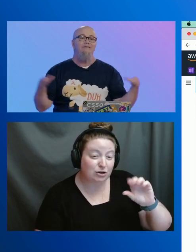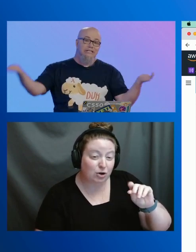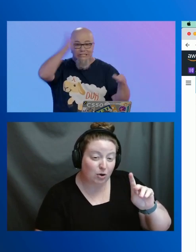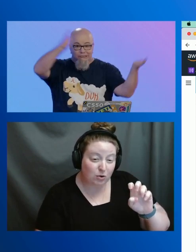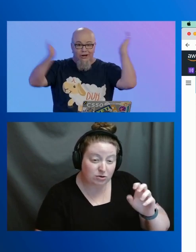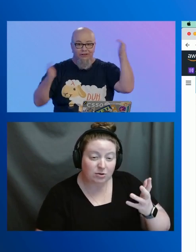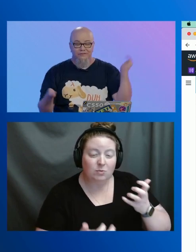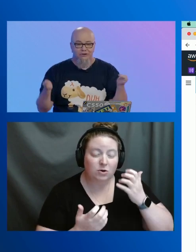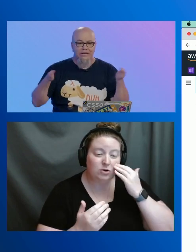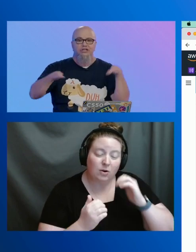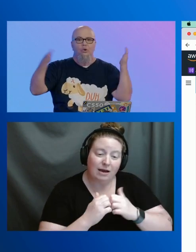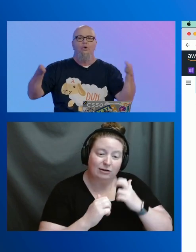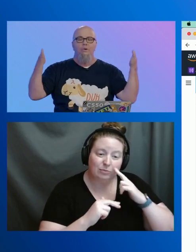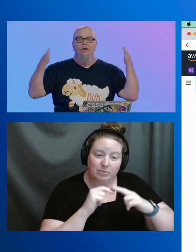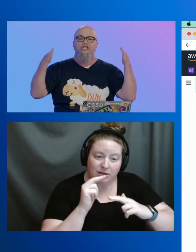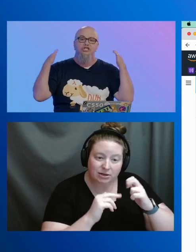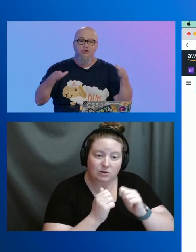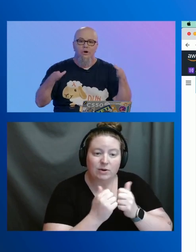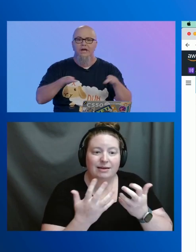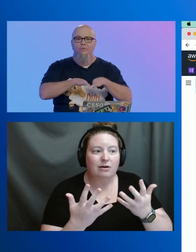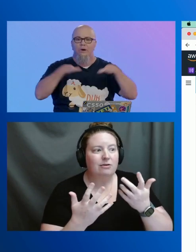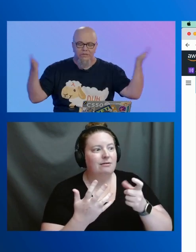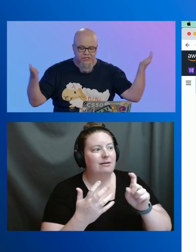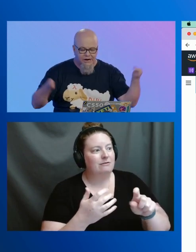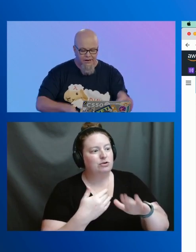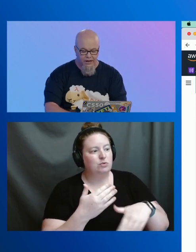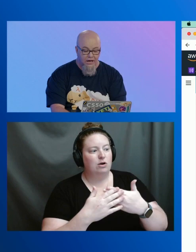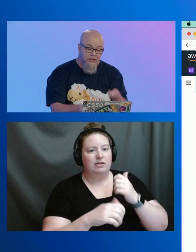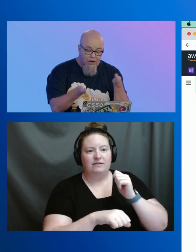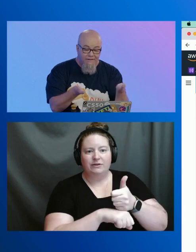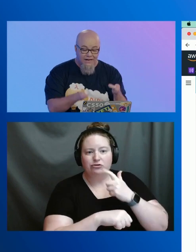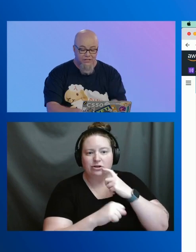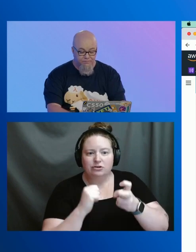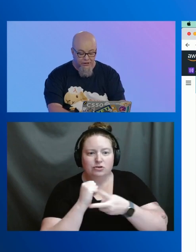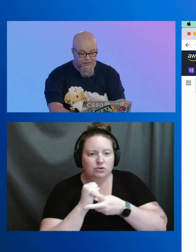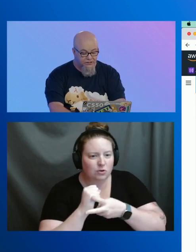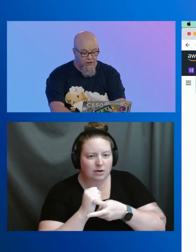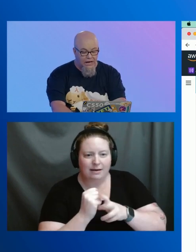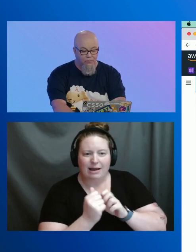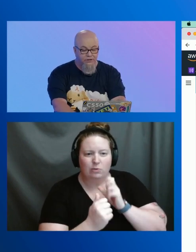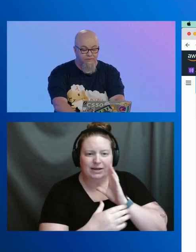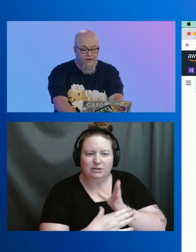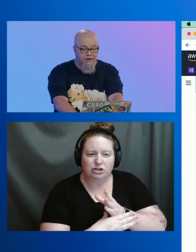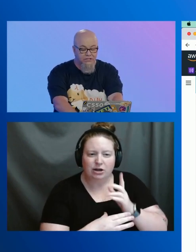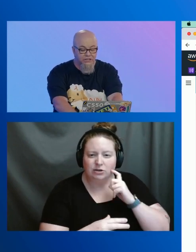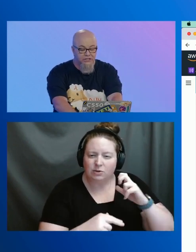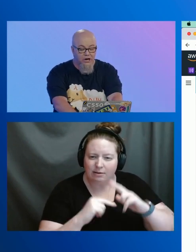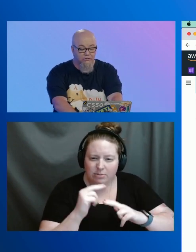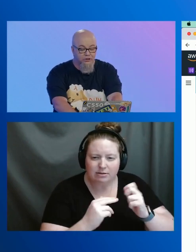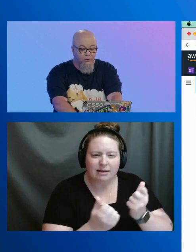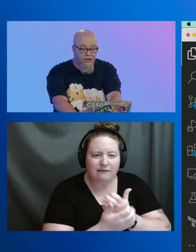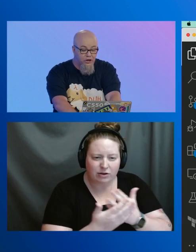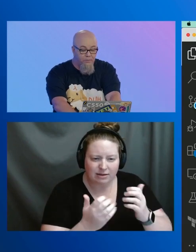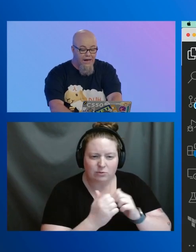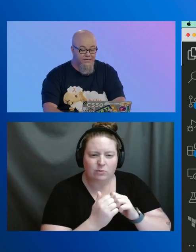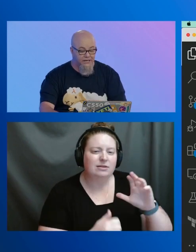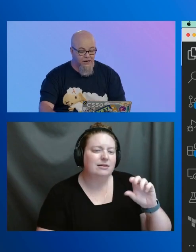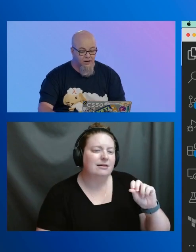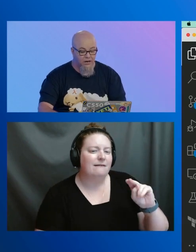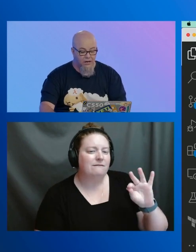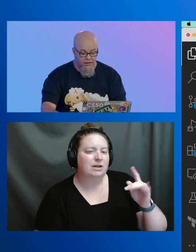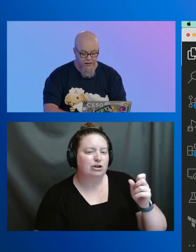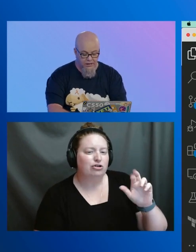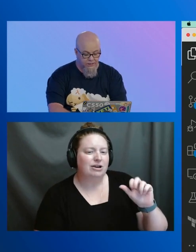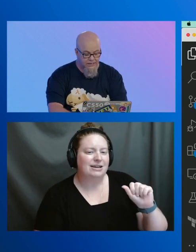without having to do all the configuration, or we want to store it in a way we share it. So I've actually built this all out with configuration as code. So we're going to go back